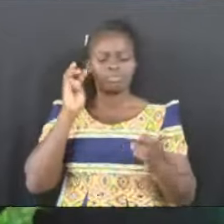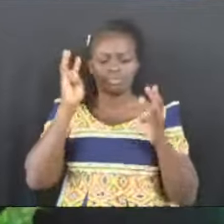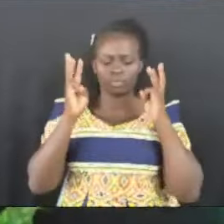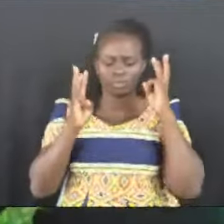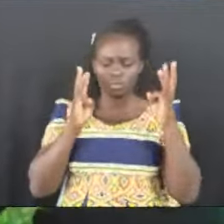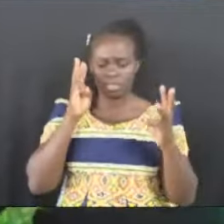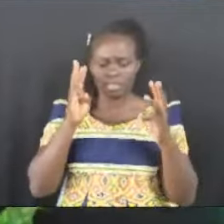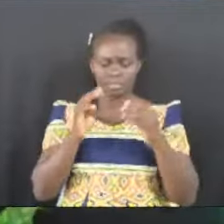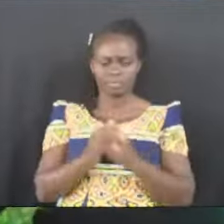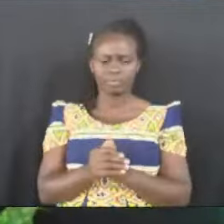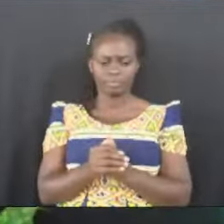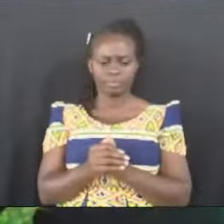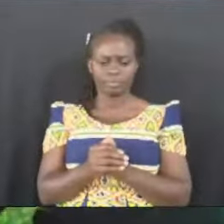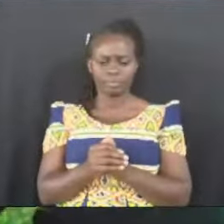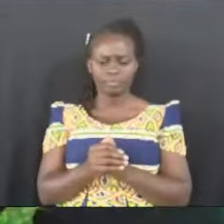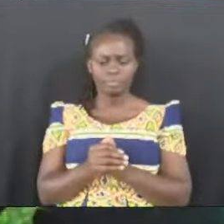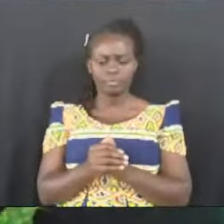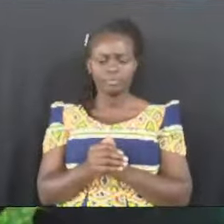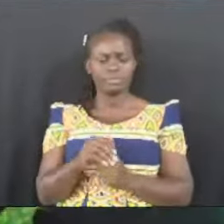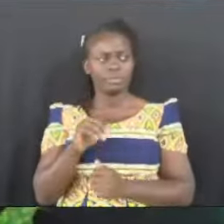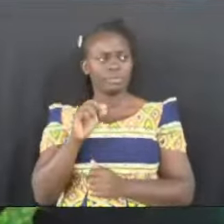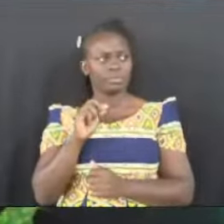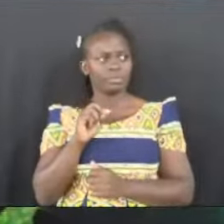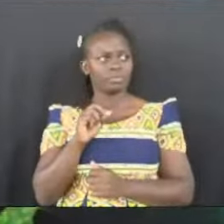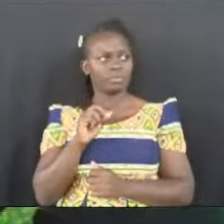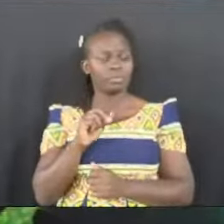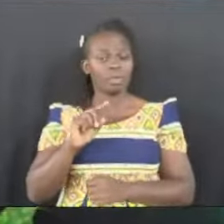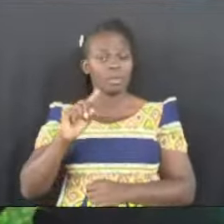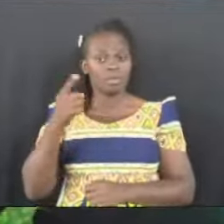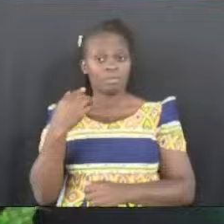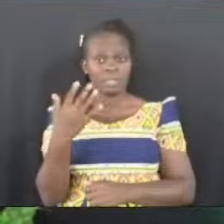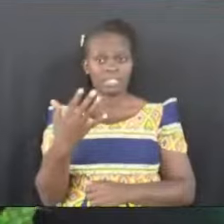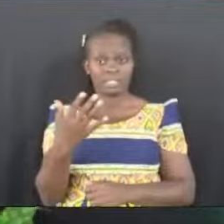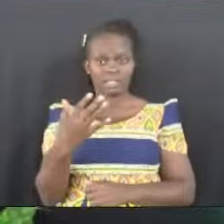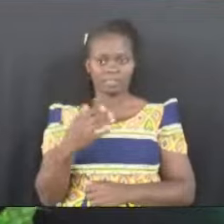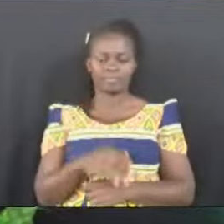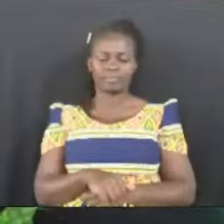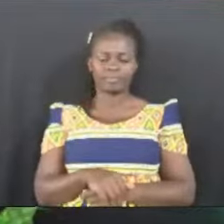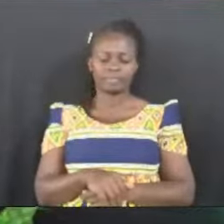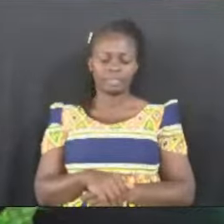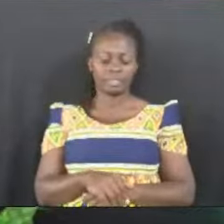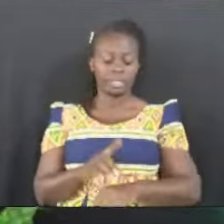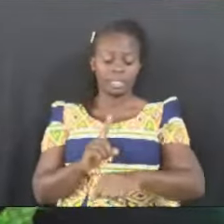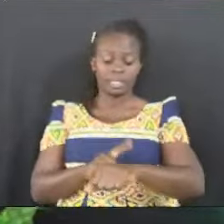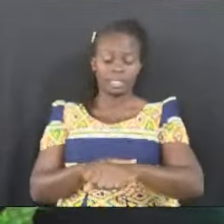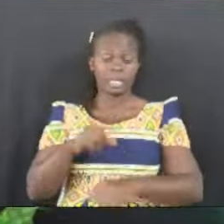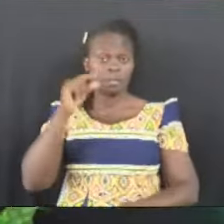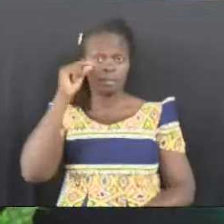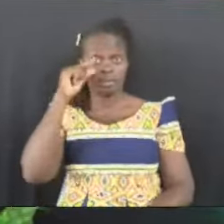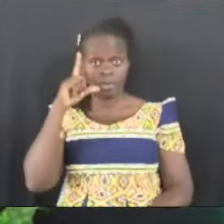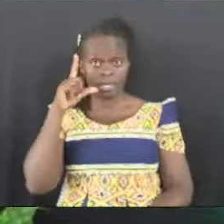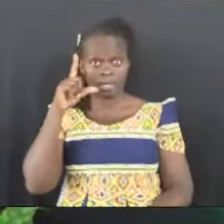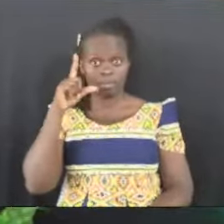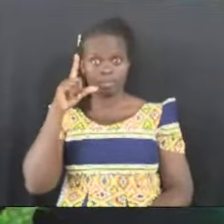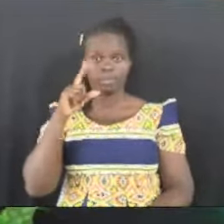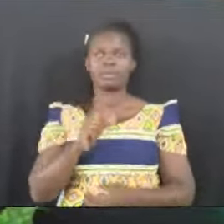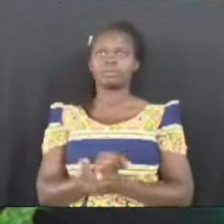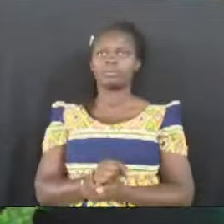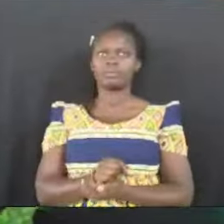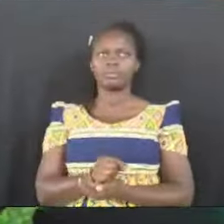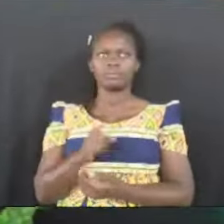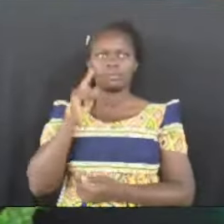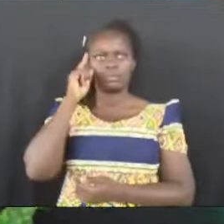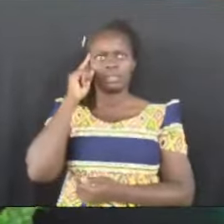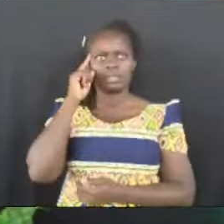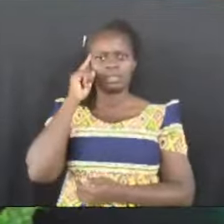wrote, you know, when I regained consciousness was Hebrew, actually.